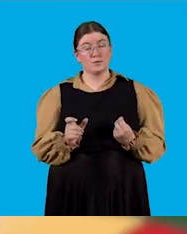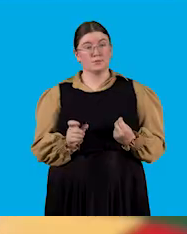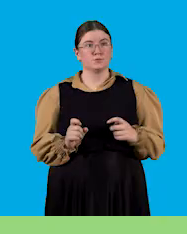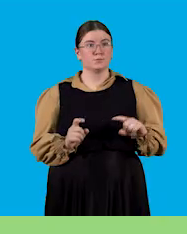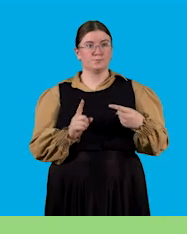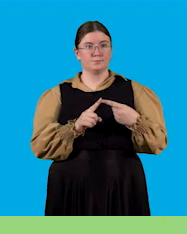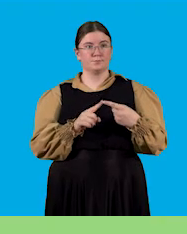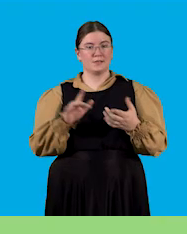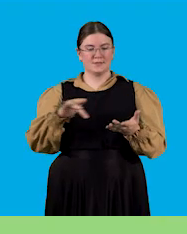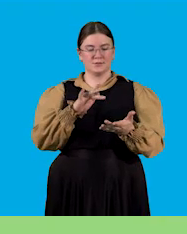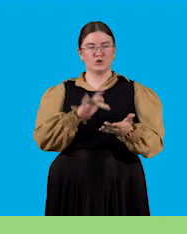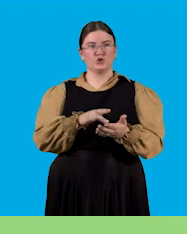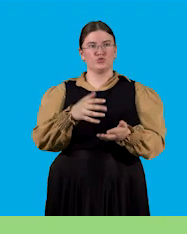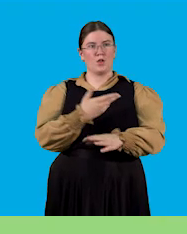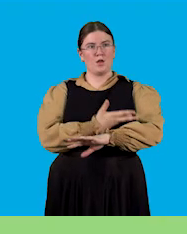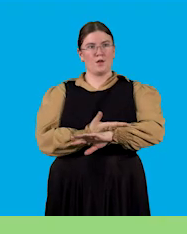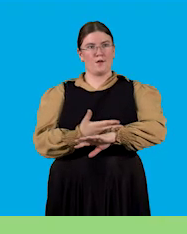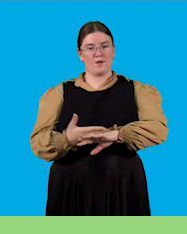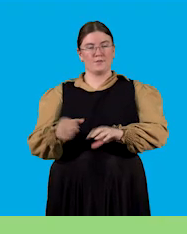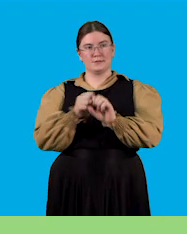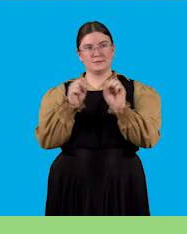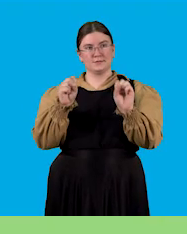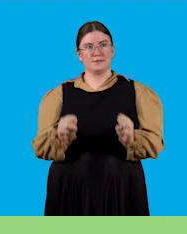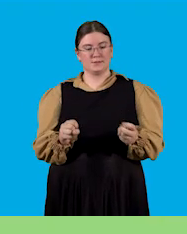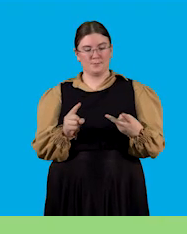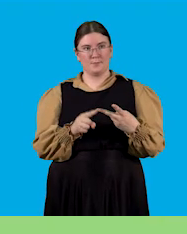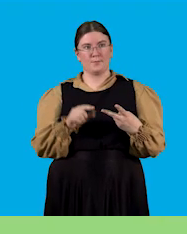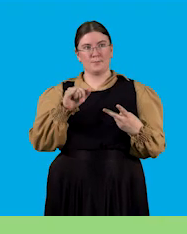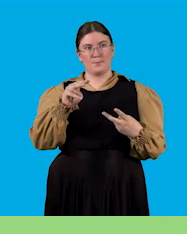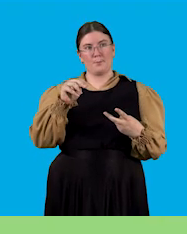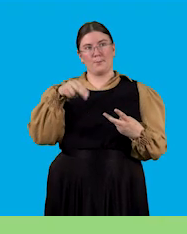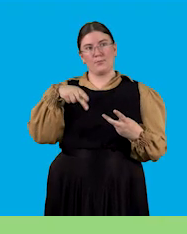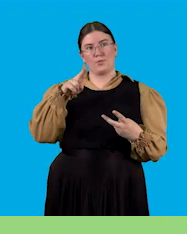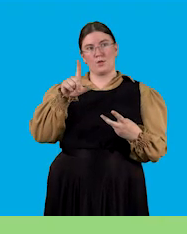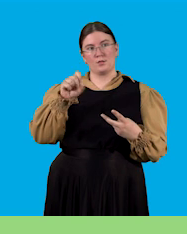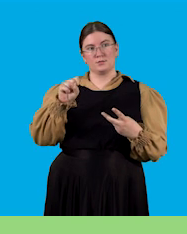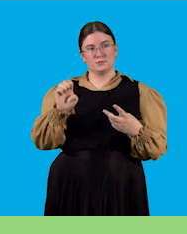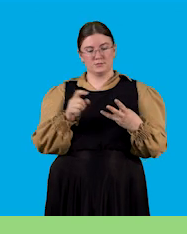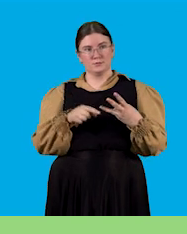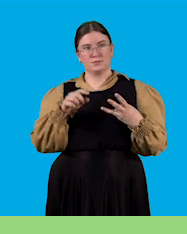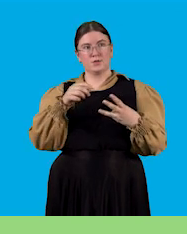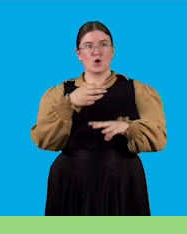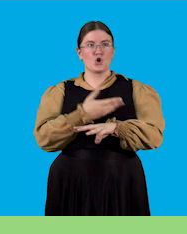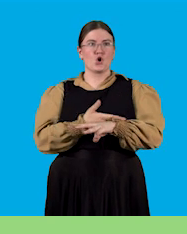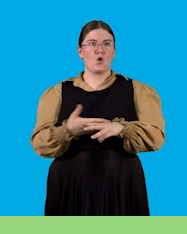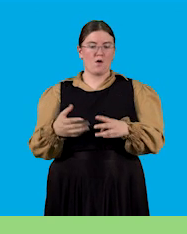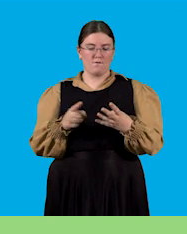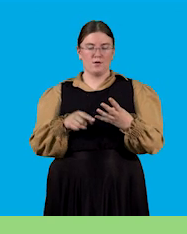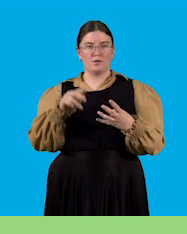the central nervous system, impulse, nerve, neuron,